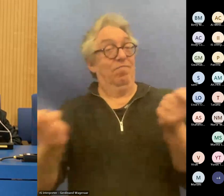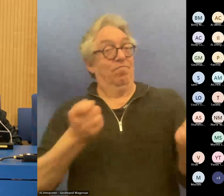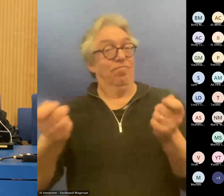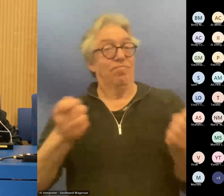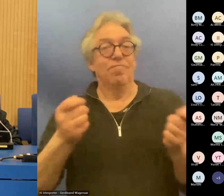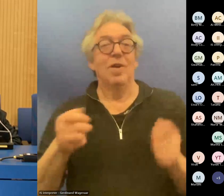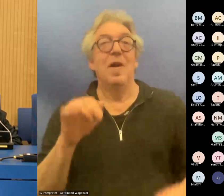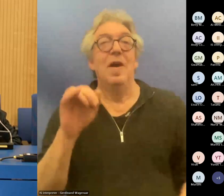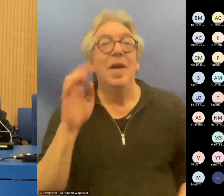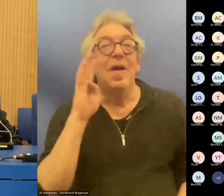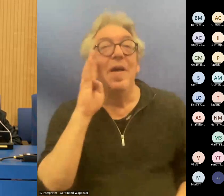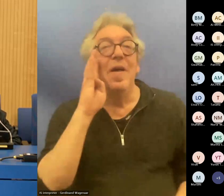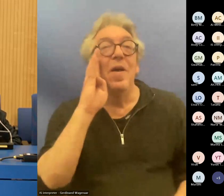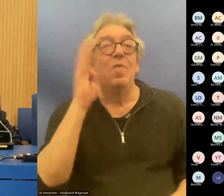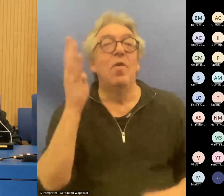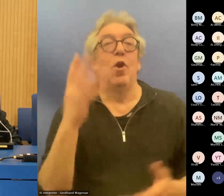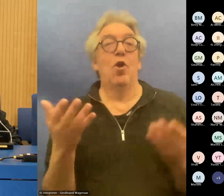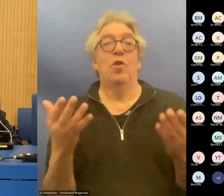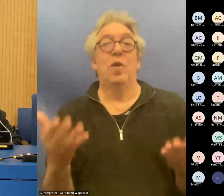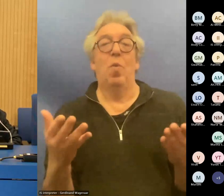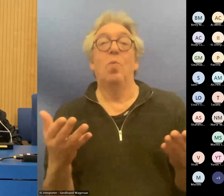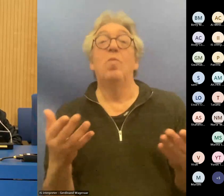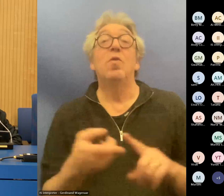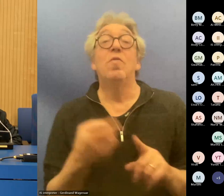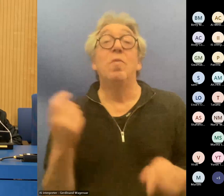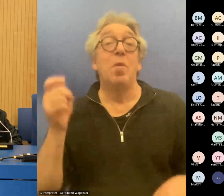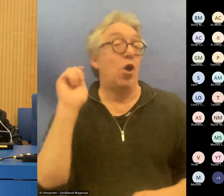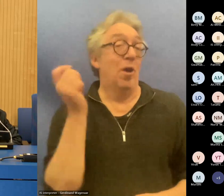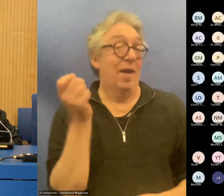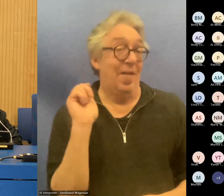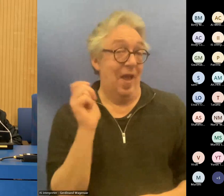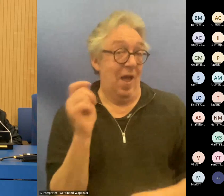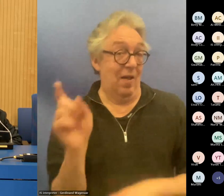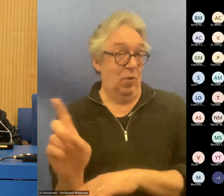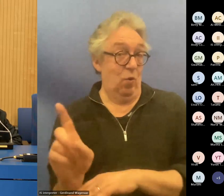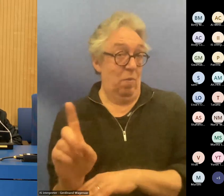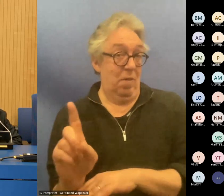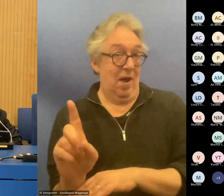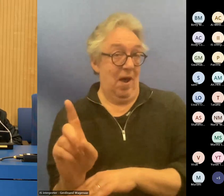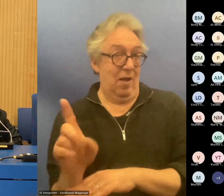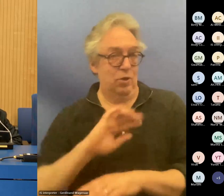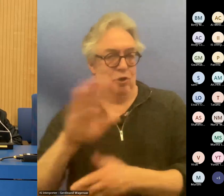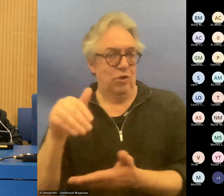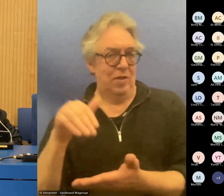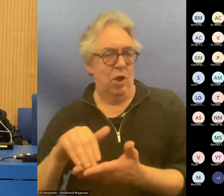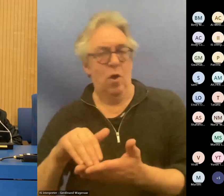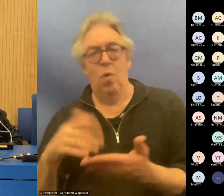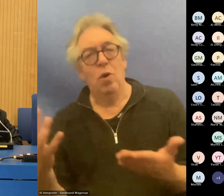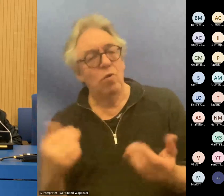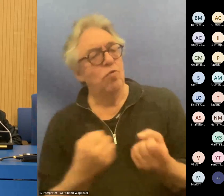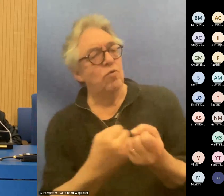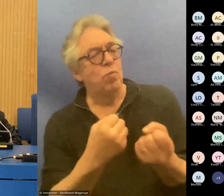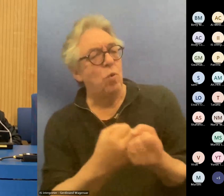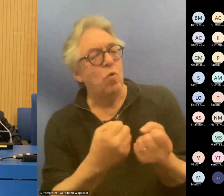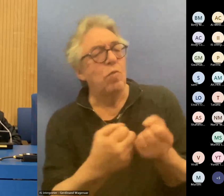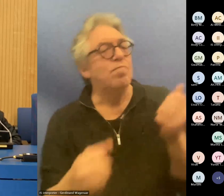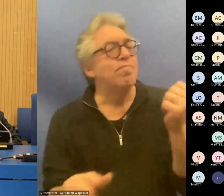an accelerator program based in Nairobi, Kenya, that supports innovation in the area of assistive technology. And